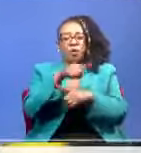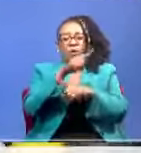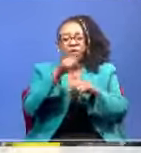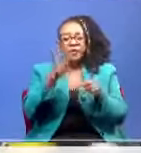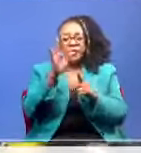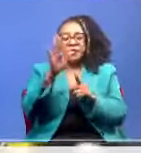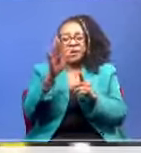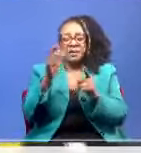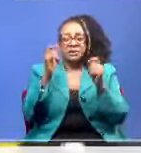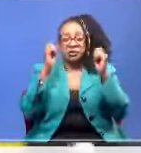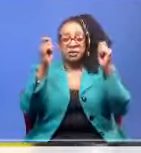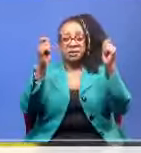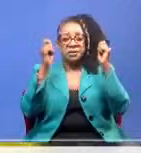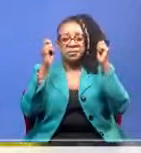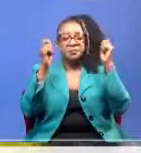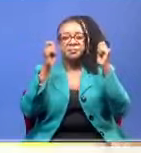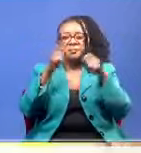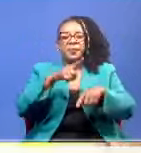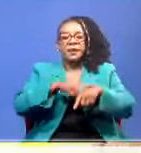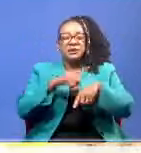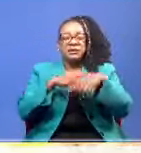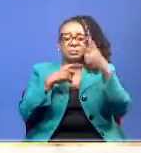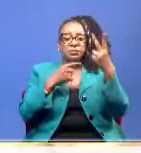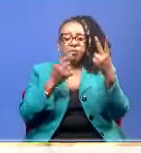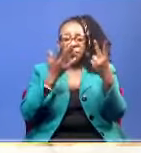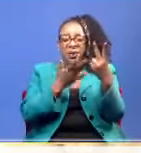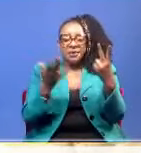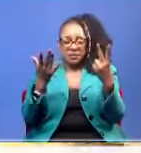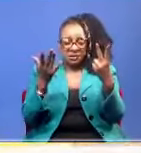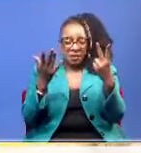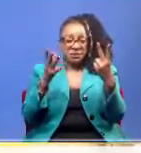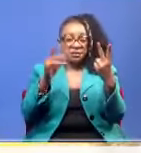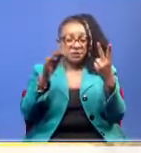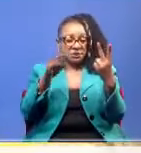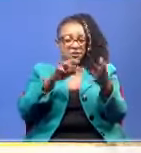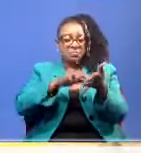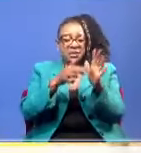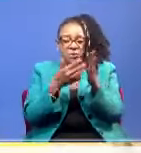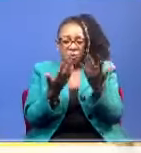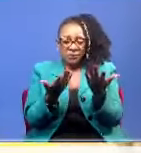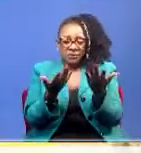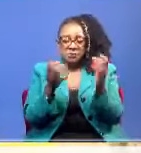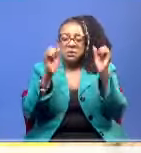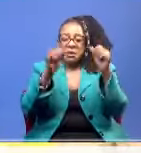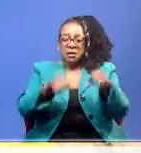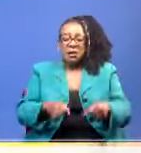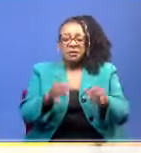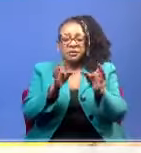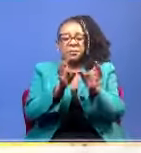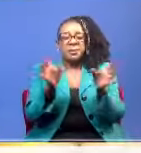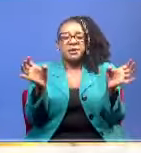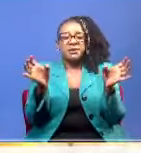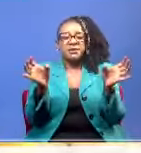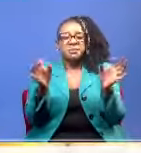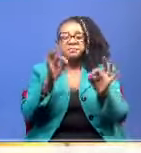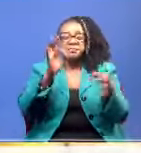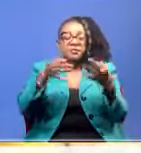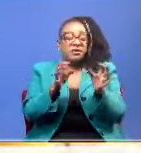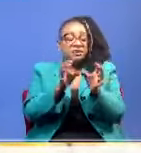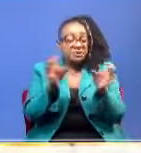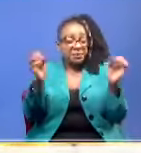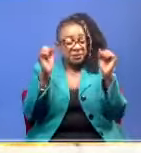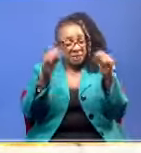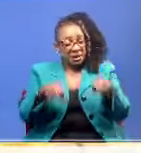their industrial action. When two things are distinct, it means they are separable. And if they are